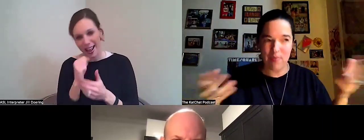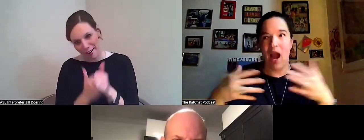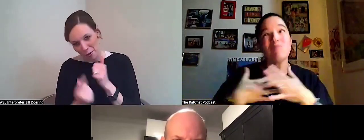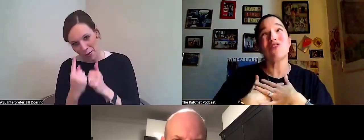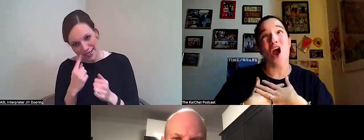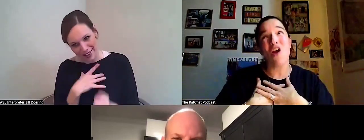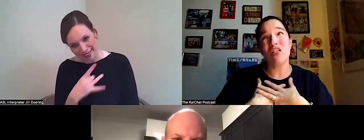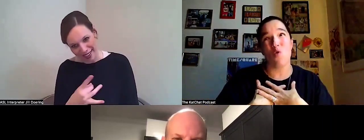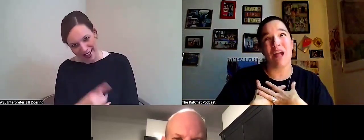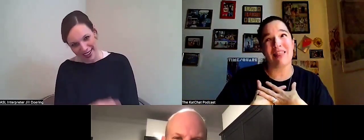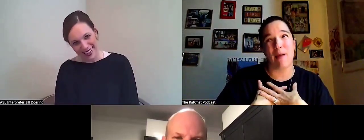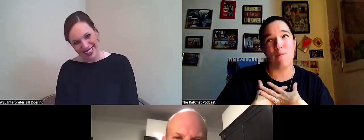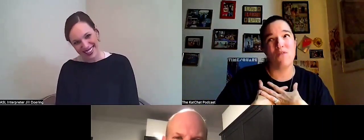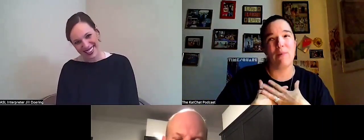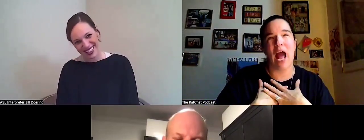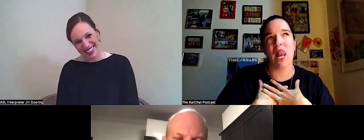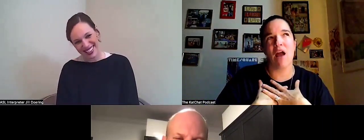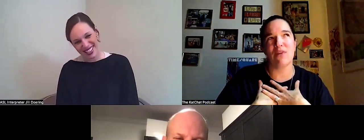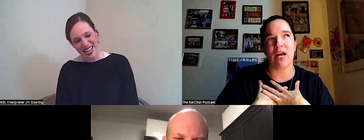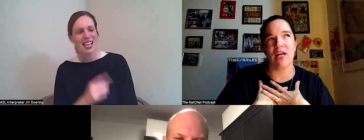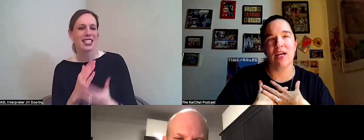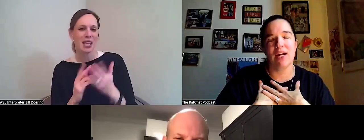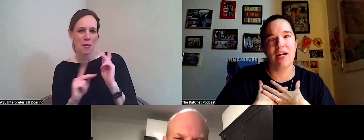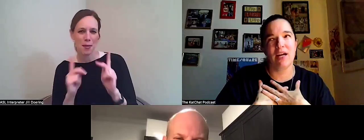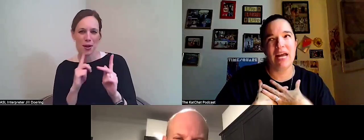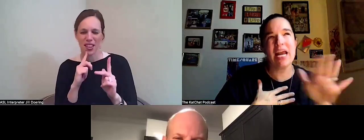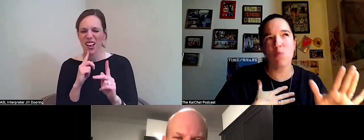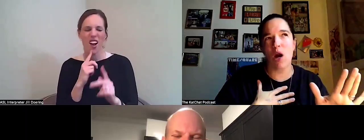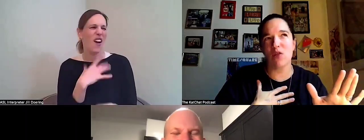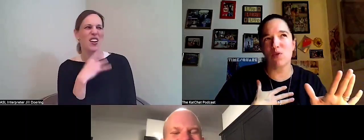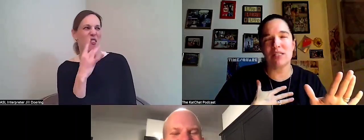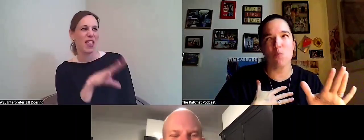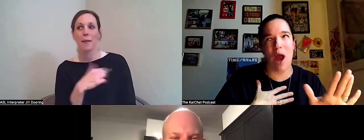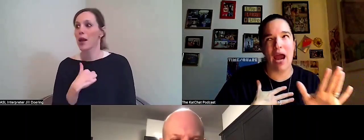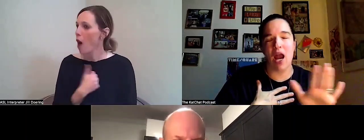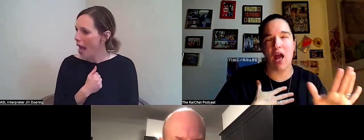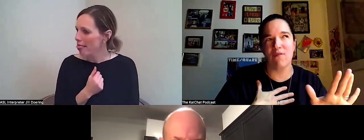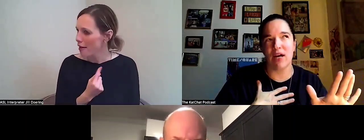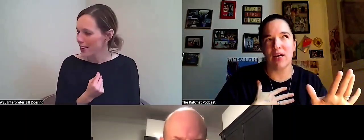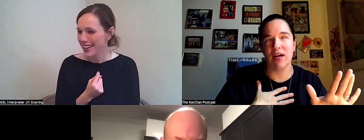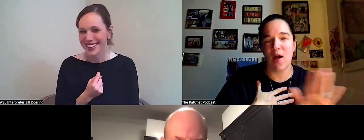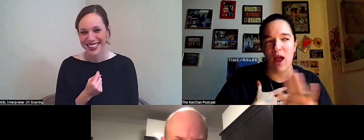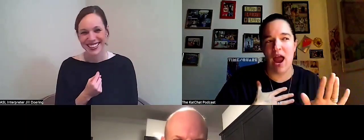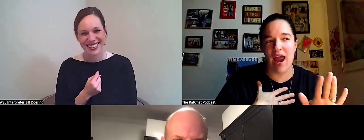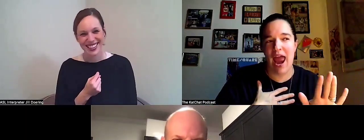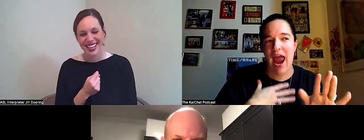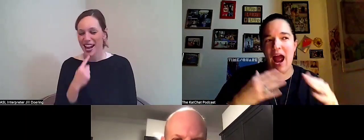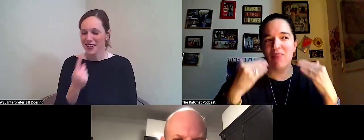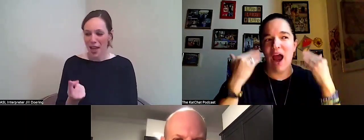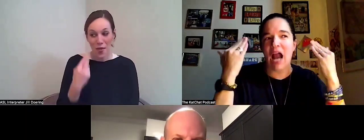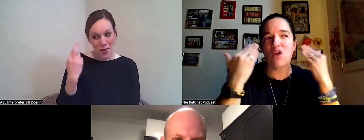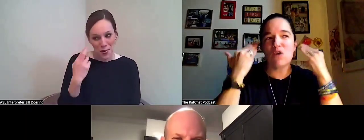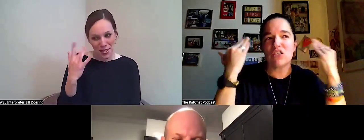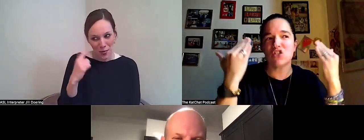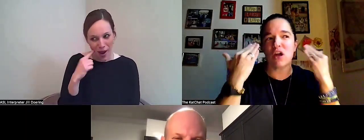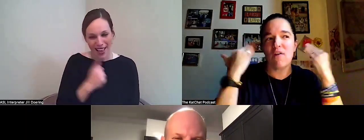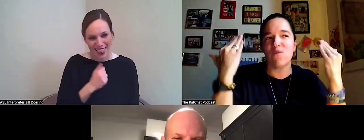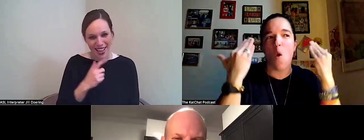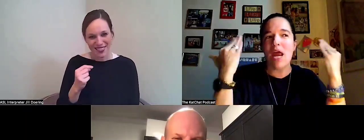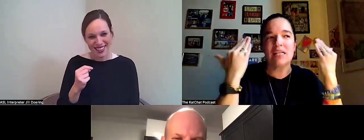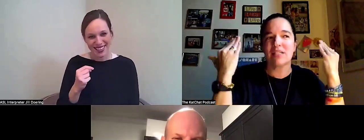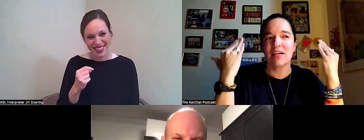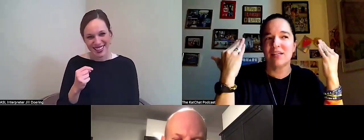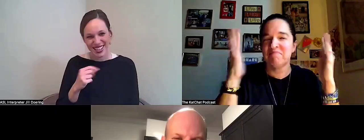But I'm like, I'm sorry you don't like that movie, but I love it. He's one of the reasons why I love it. Okay? And the